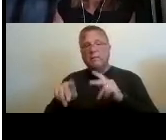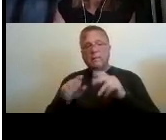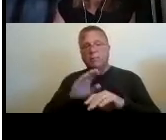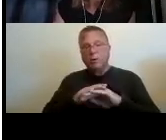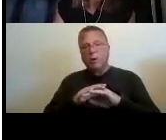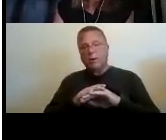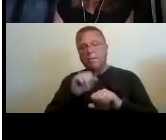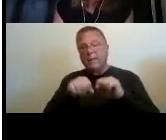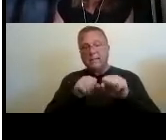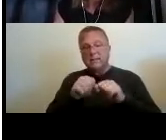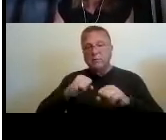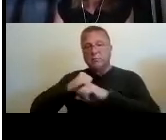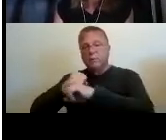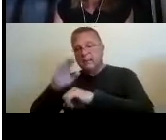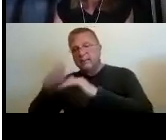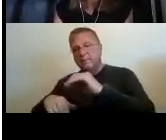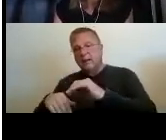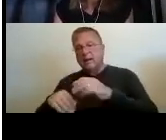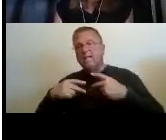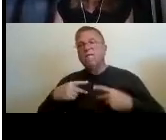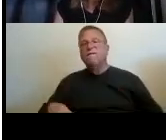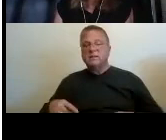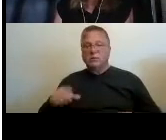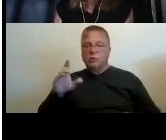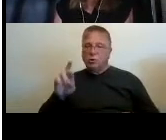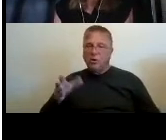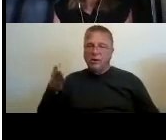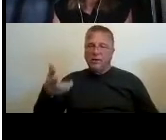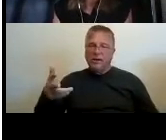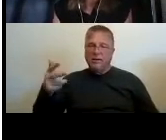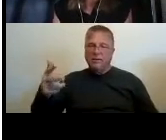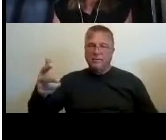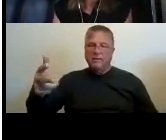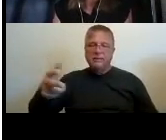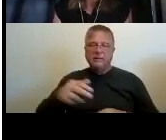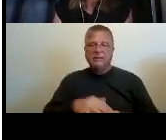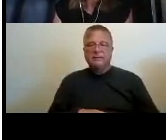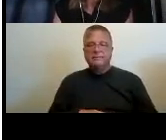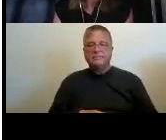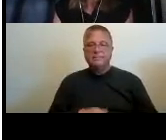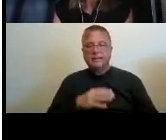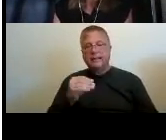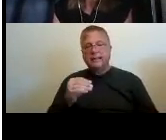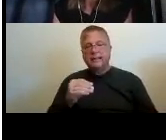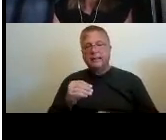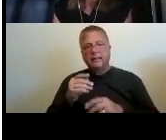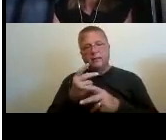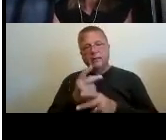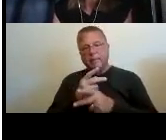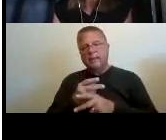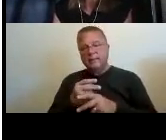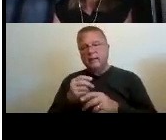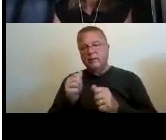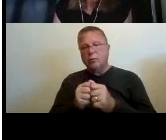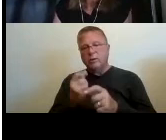being protected by the physical cars. and you can maintain it with conventional equipment. You know,